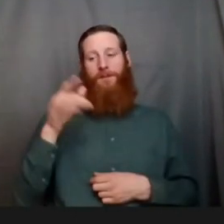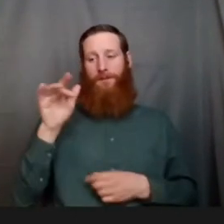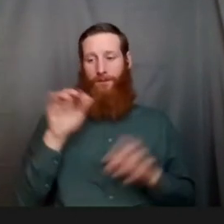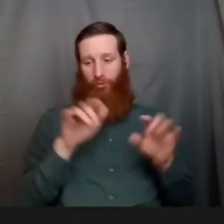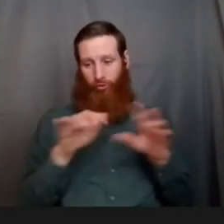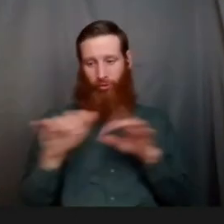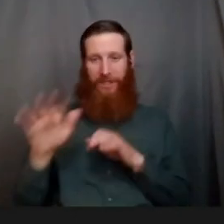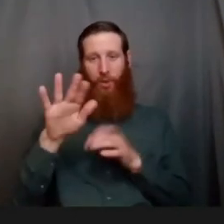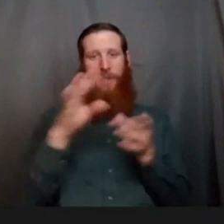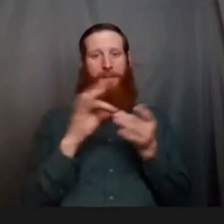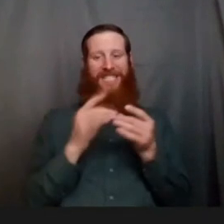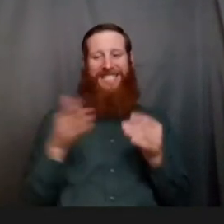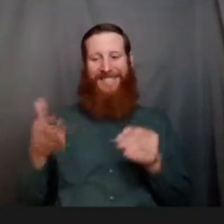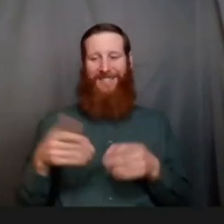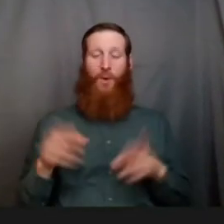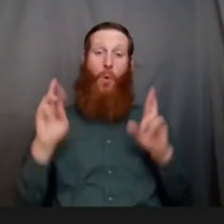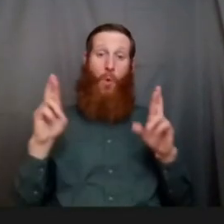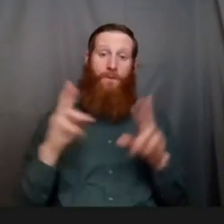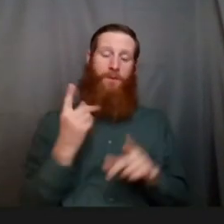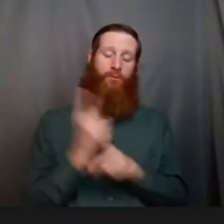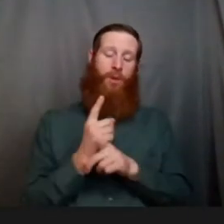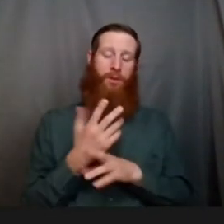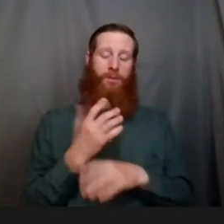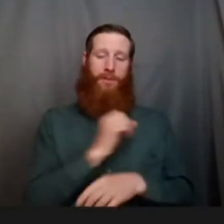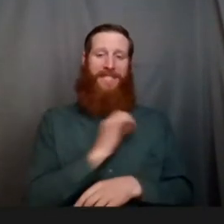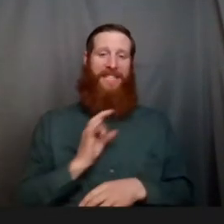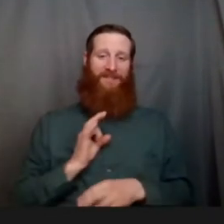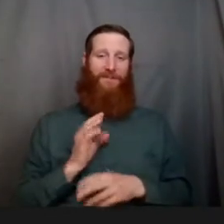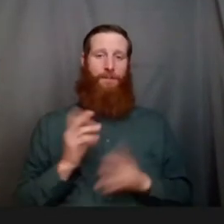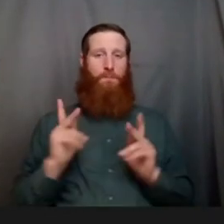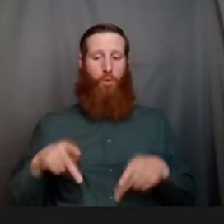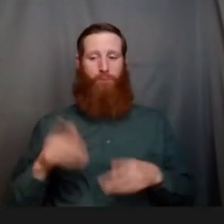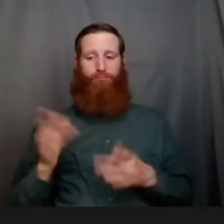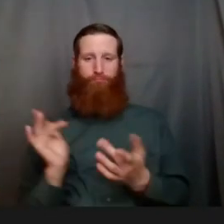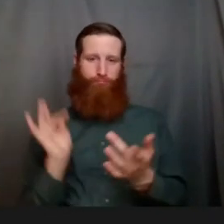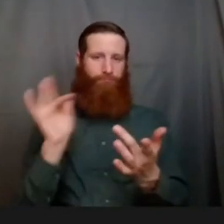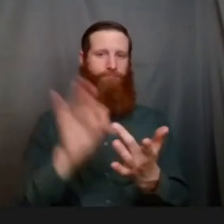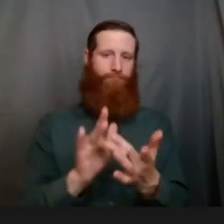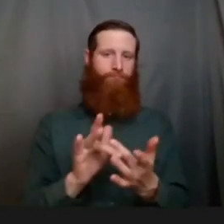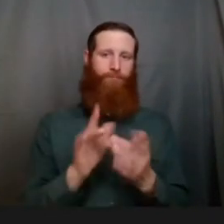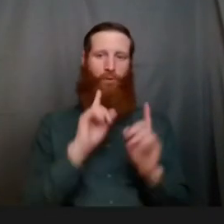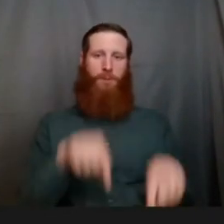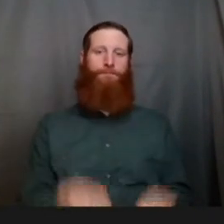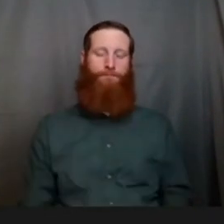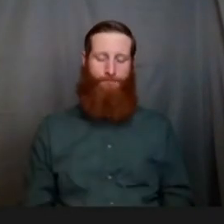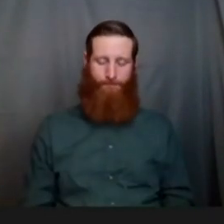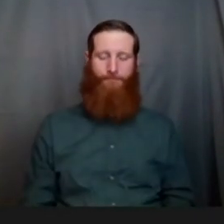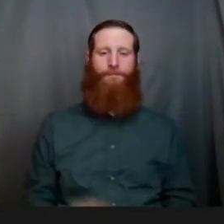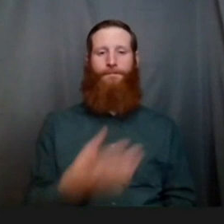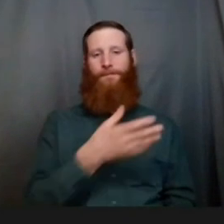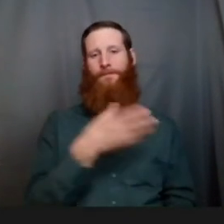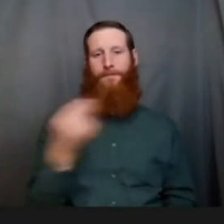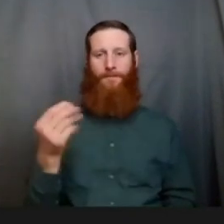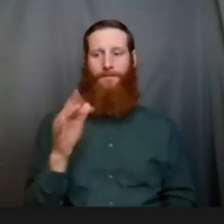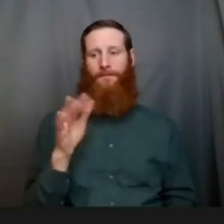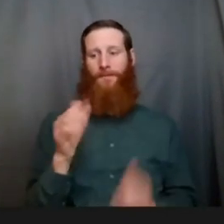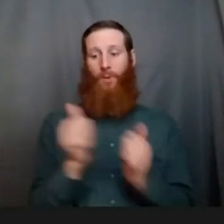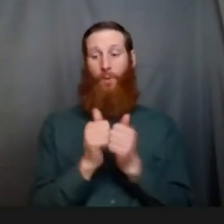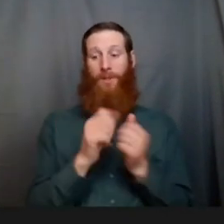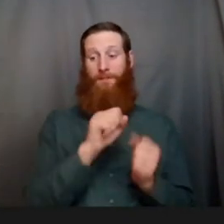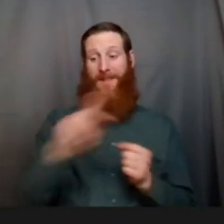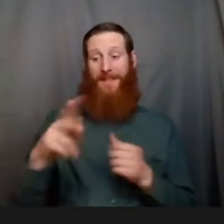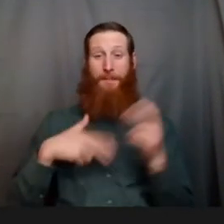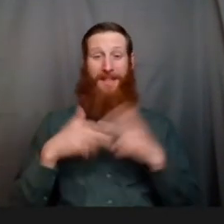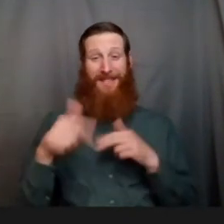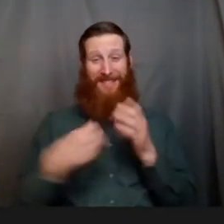in there, the appropriate staff person will work to get back to you as soon as possible. In addition to a return to buildings this spring, staff